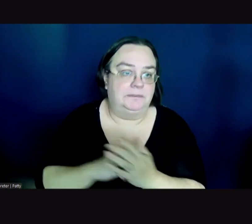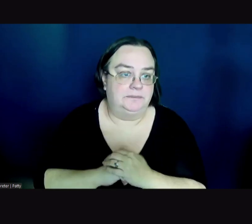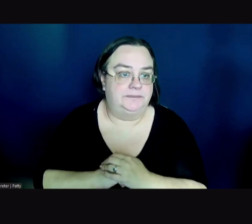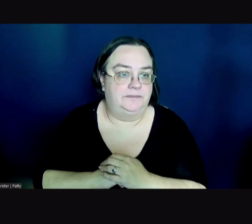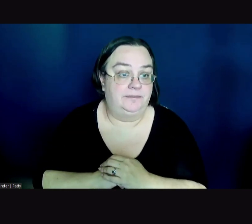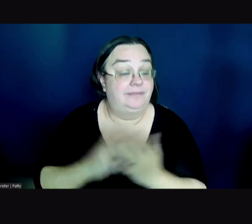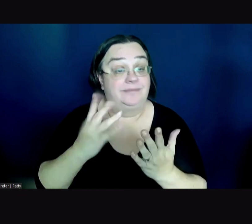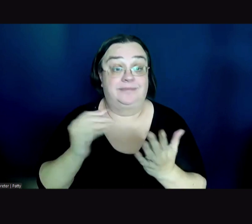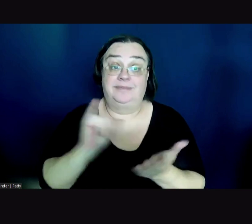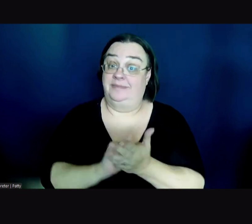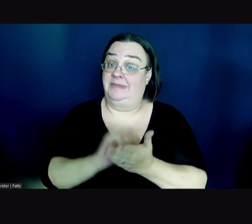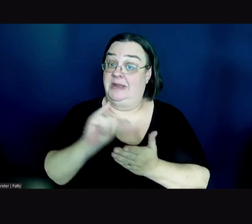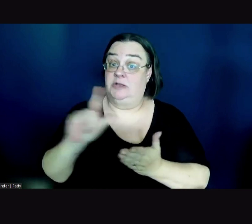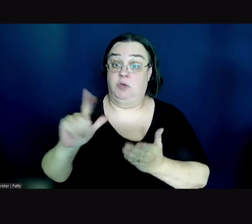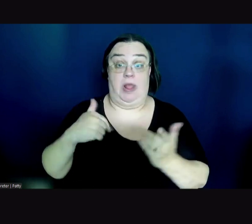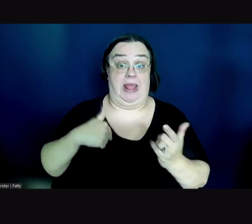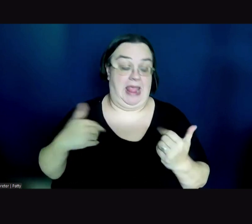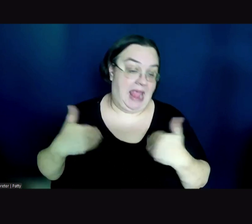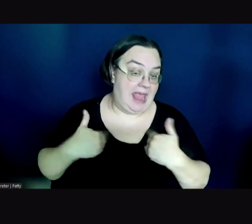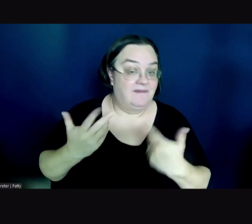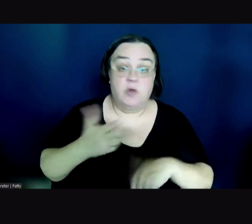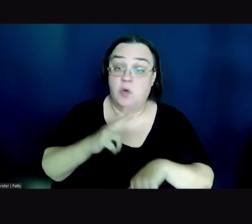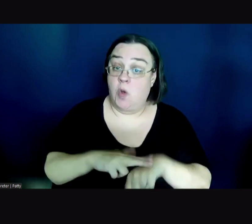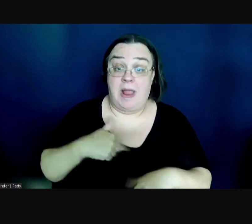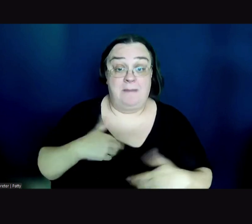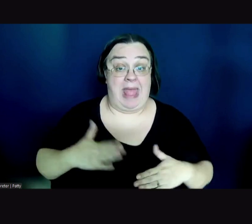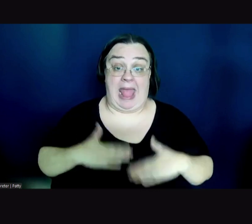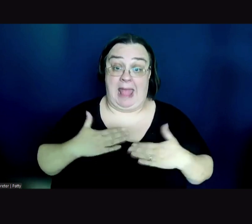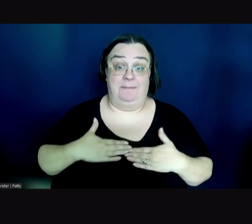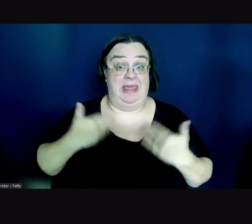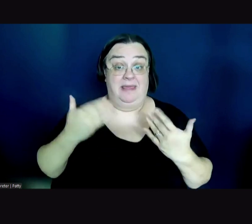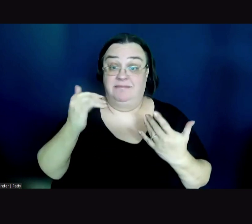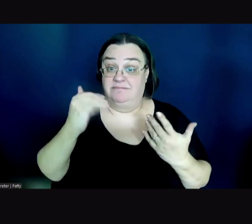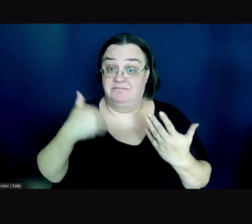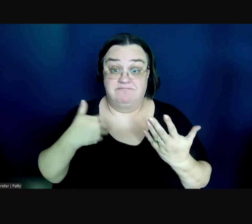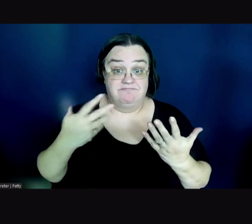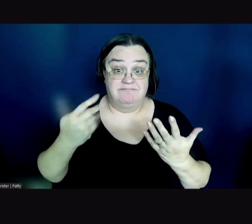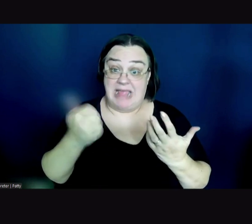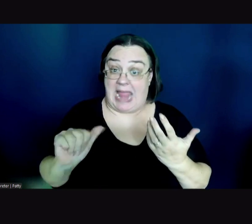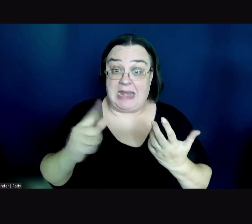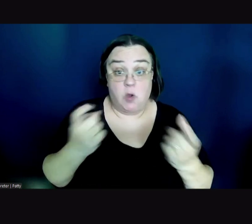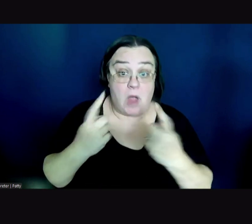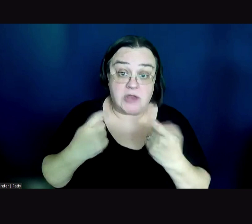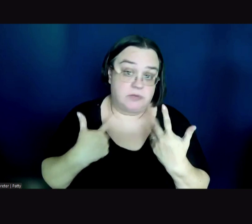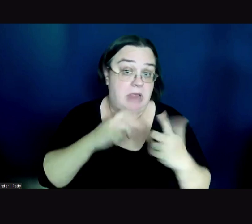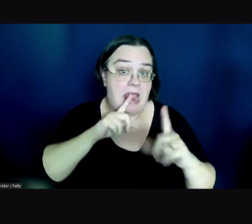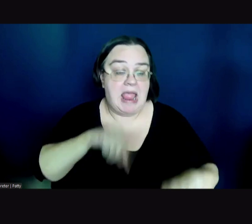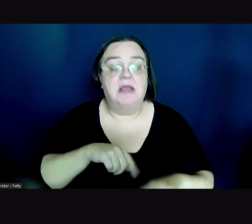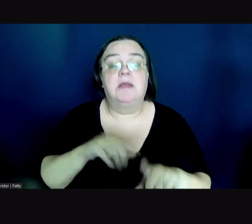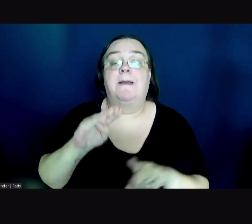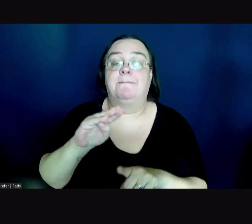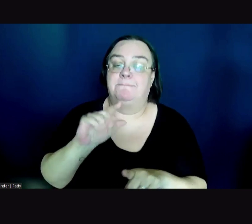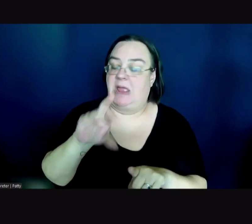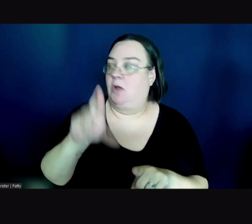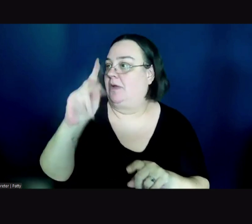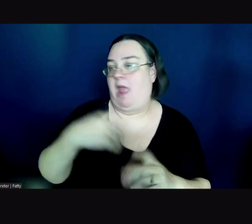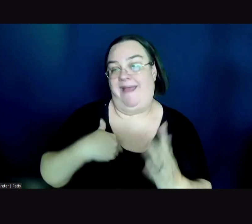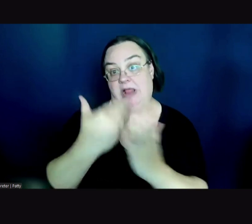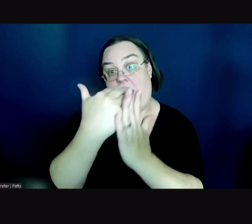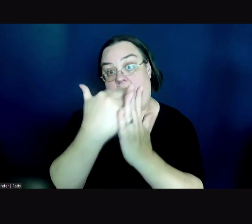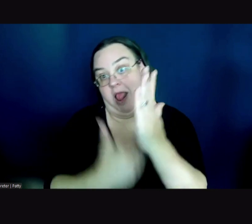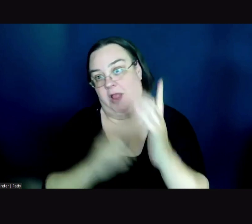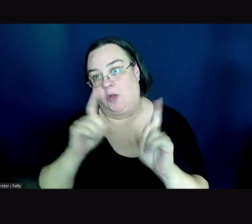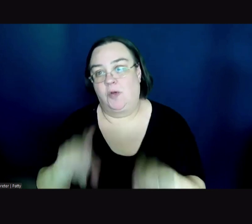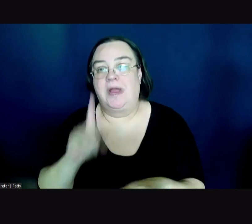And that's all I have. And of course, I'm happy to answer questions. Thank you, Mr. Scott. I know I have a slew of questions for you, but I see